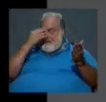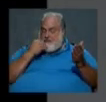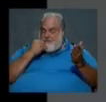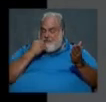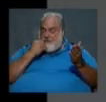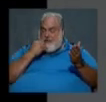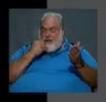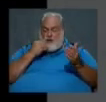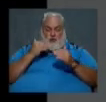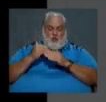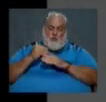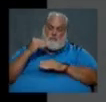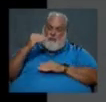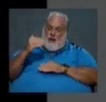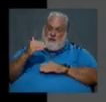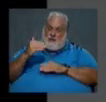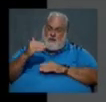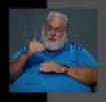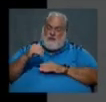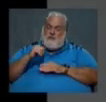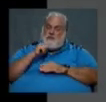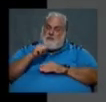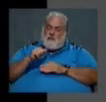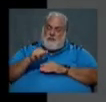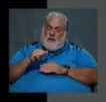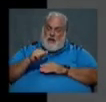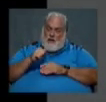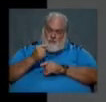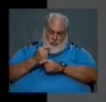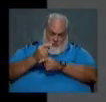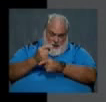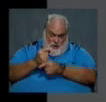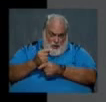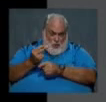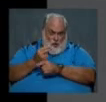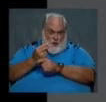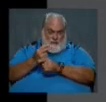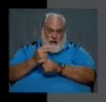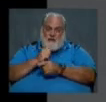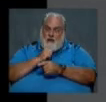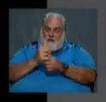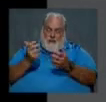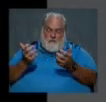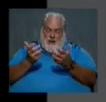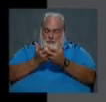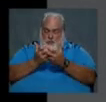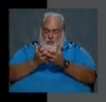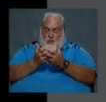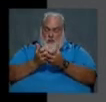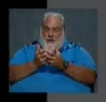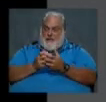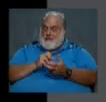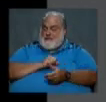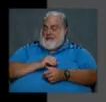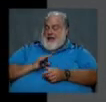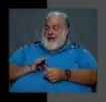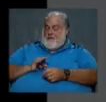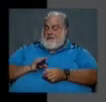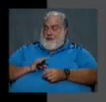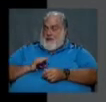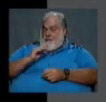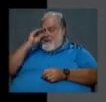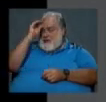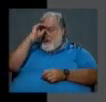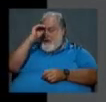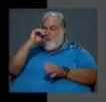too intense a use for this site. The use is not compatible with, and in staff's opinion, will negatively impact